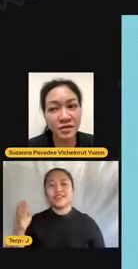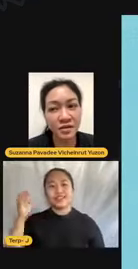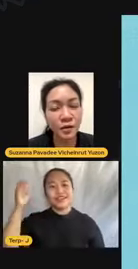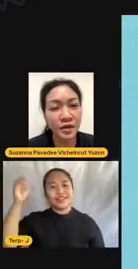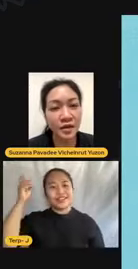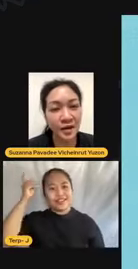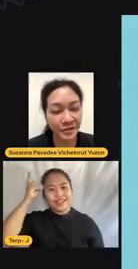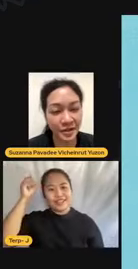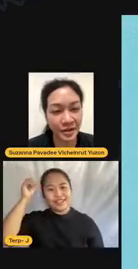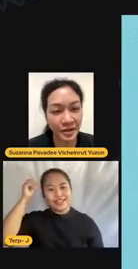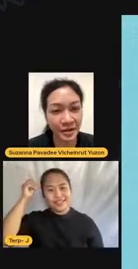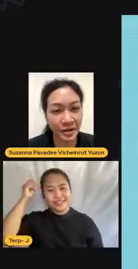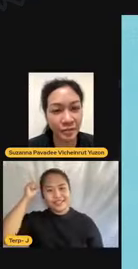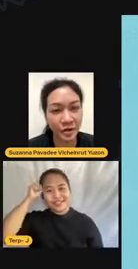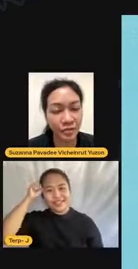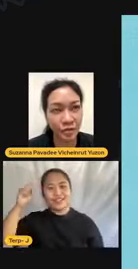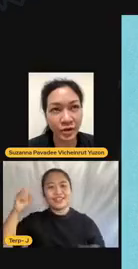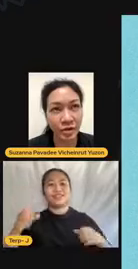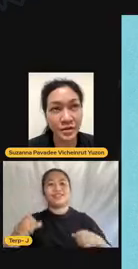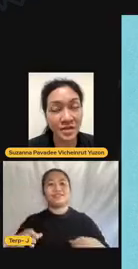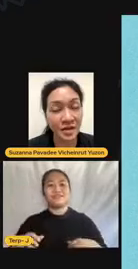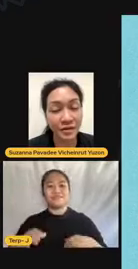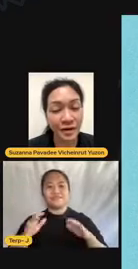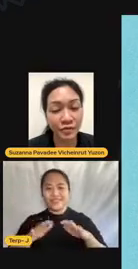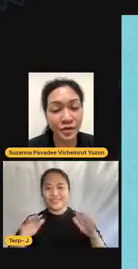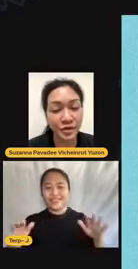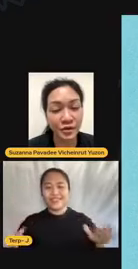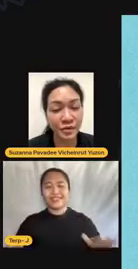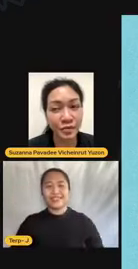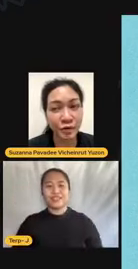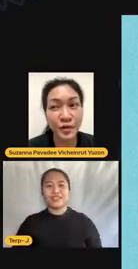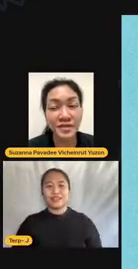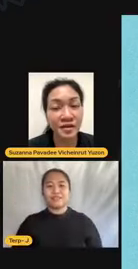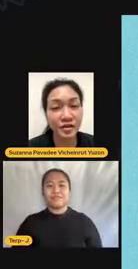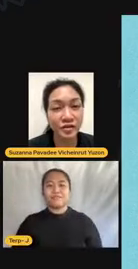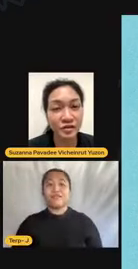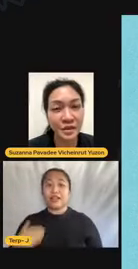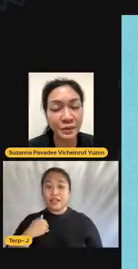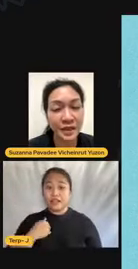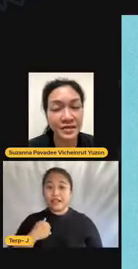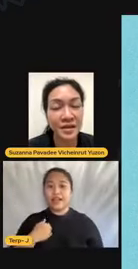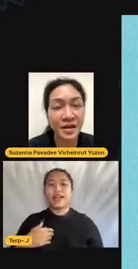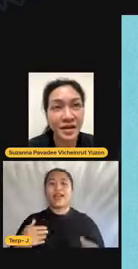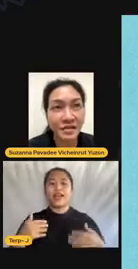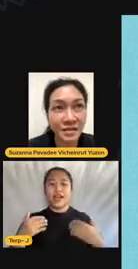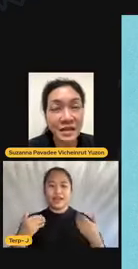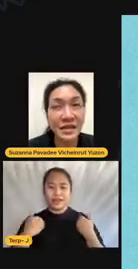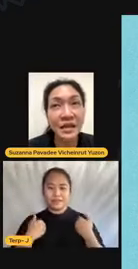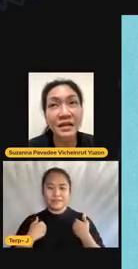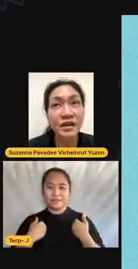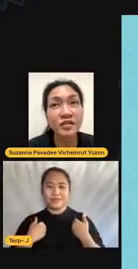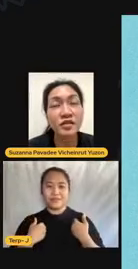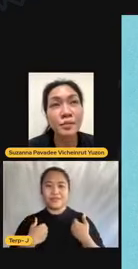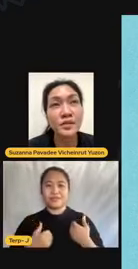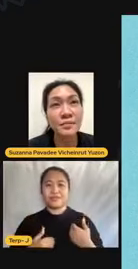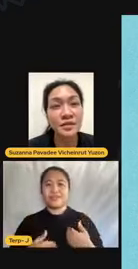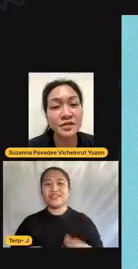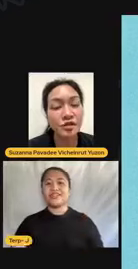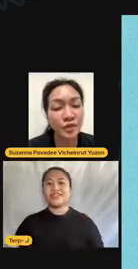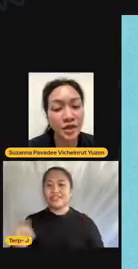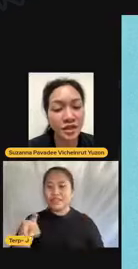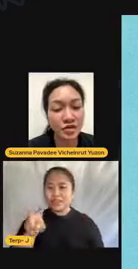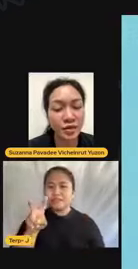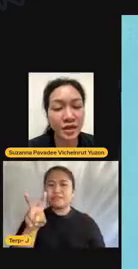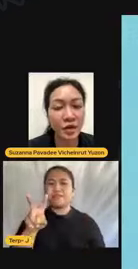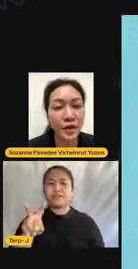She's included in everything. We always take her out. We don't keep her home, because that also stimulates their thinking. It also puts them